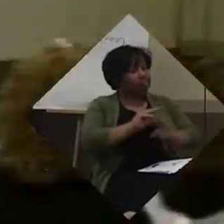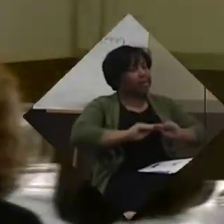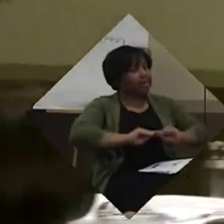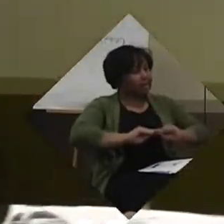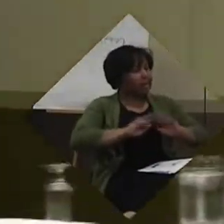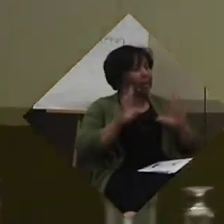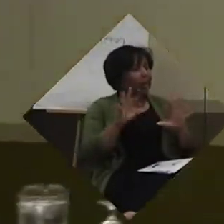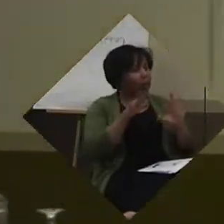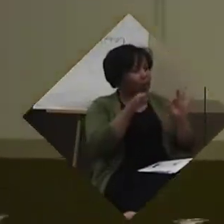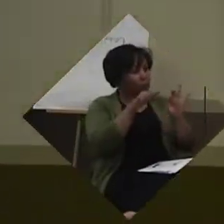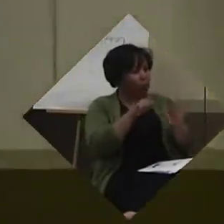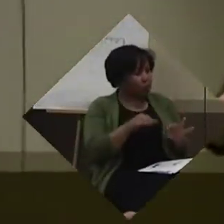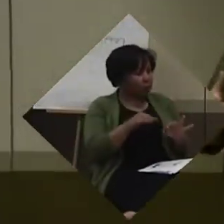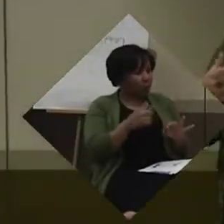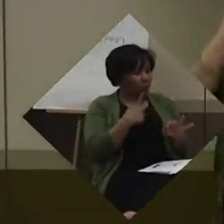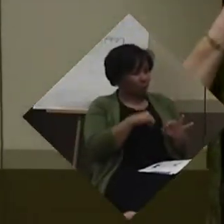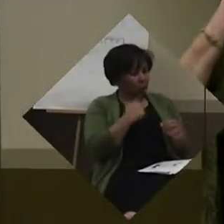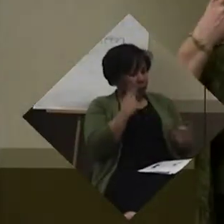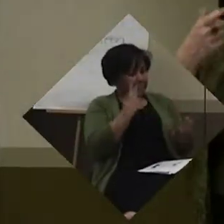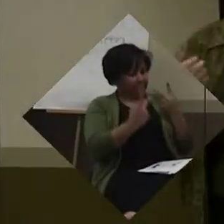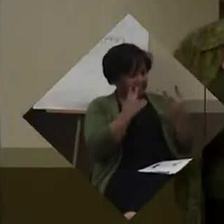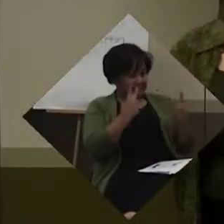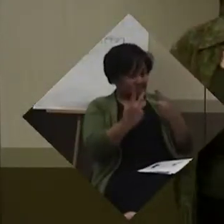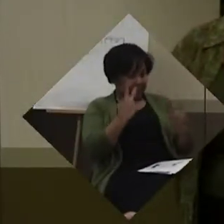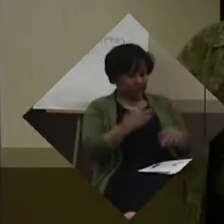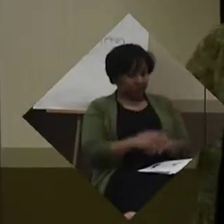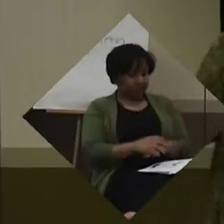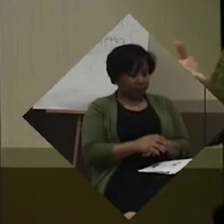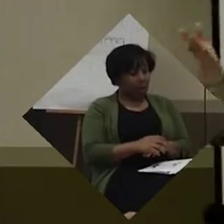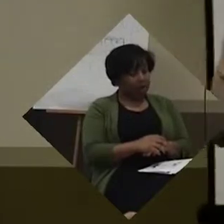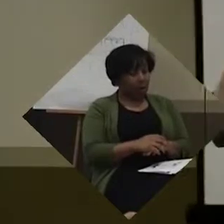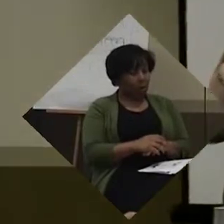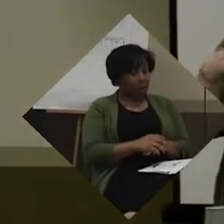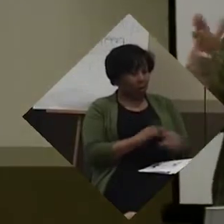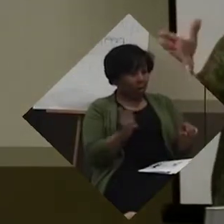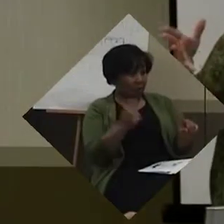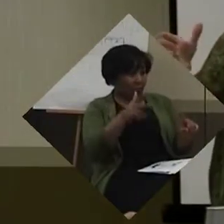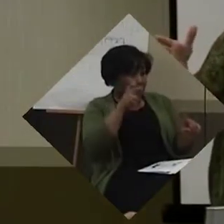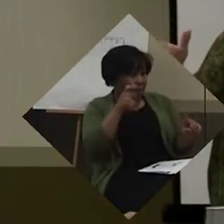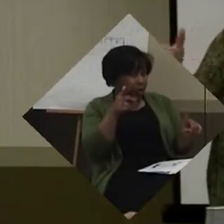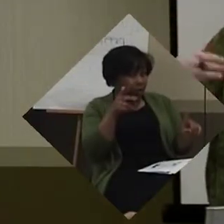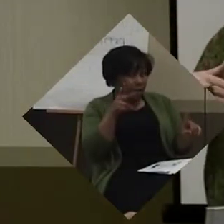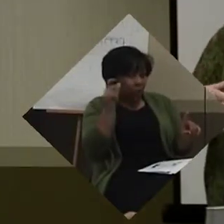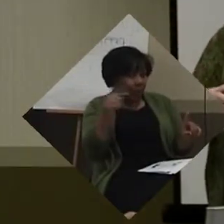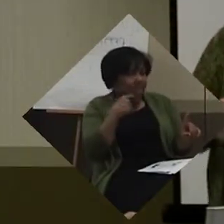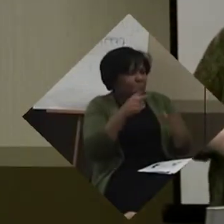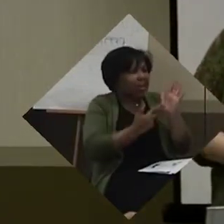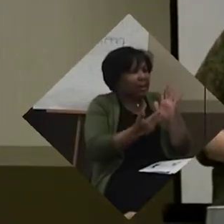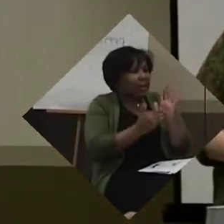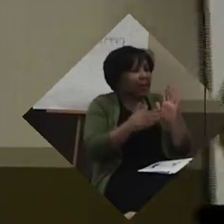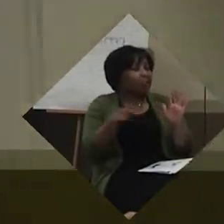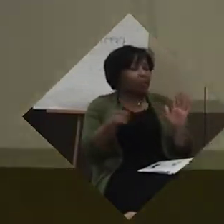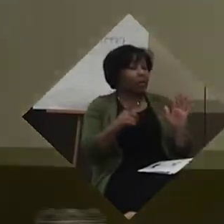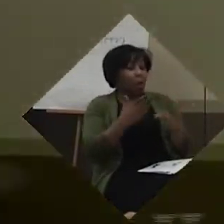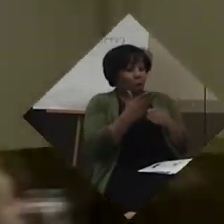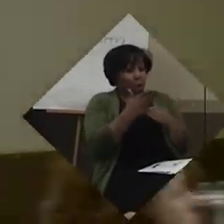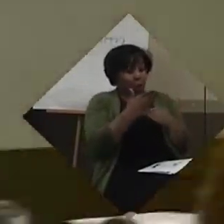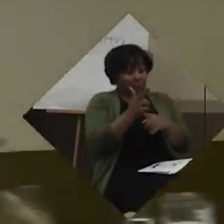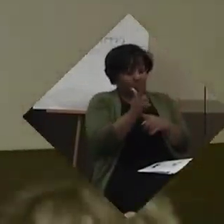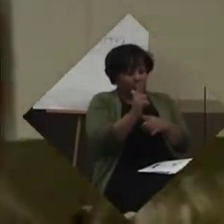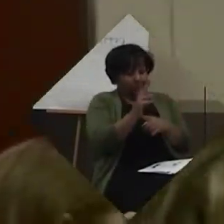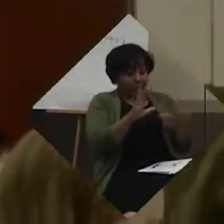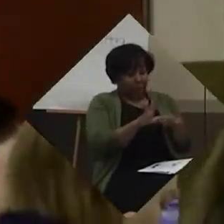clear description of what we're going to see. Okay, so did everybody hear? Could you read it? Could you read it again? Sure. Within 3